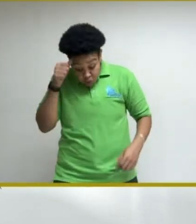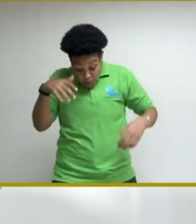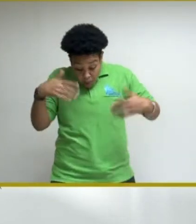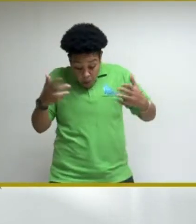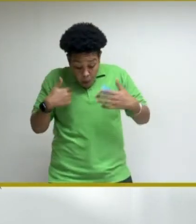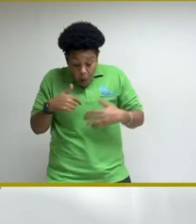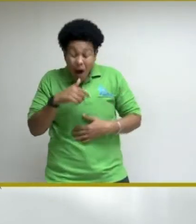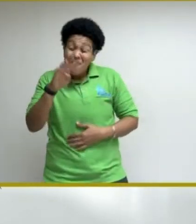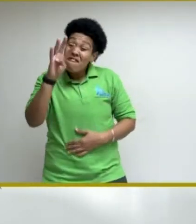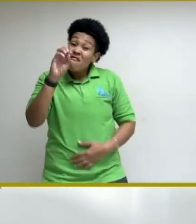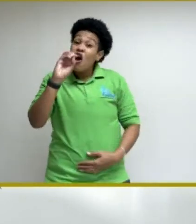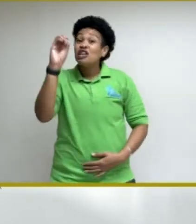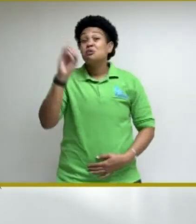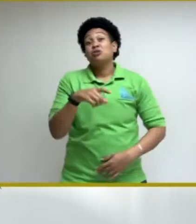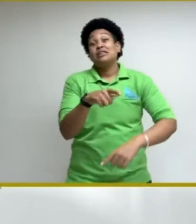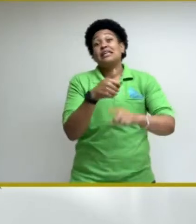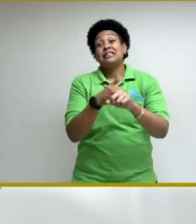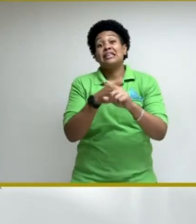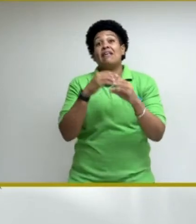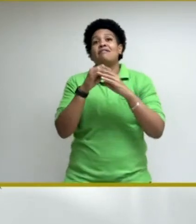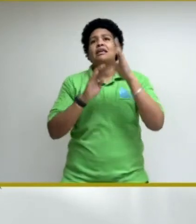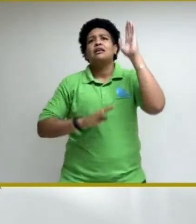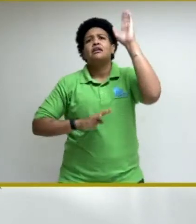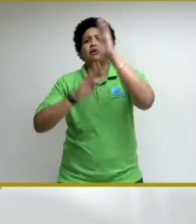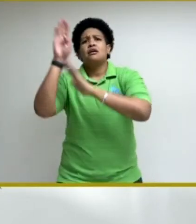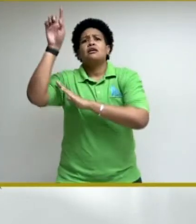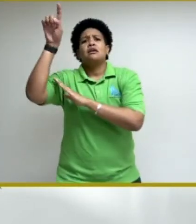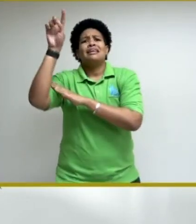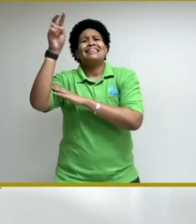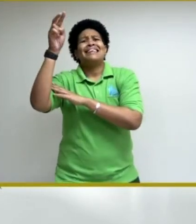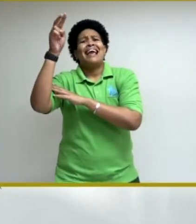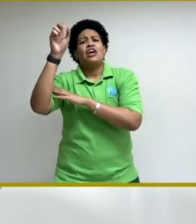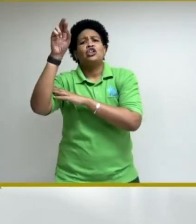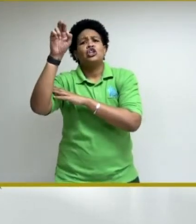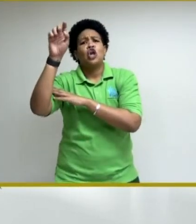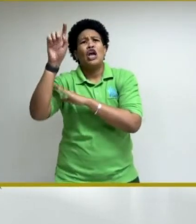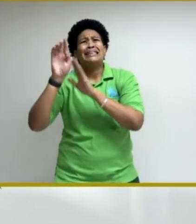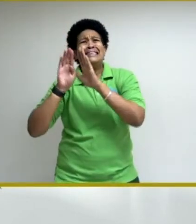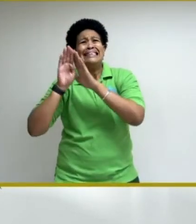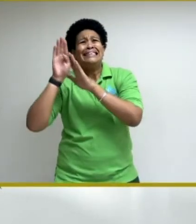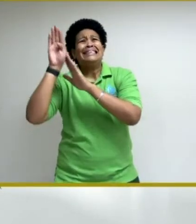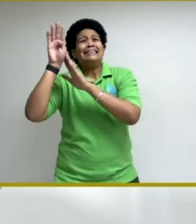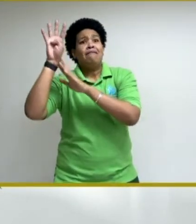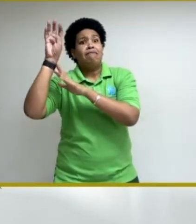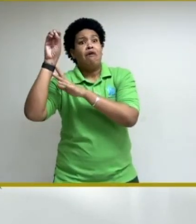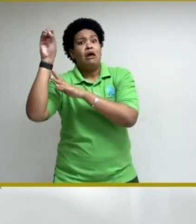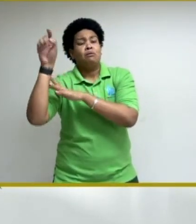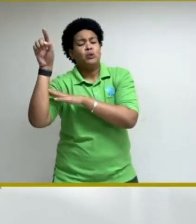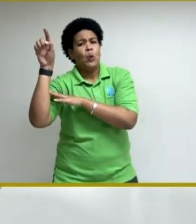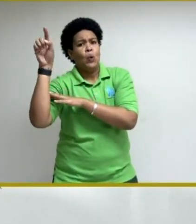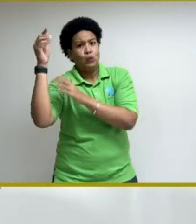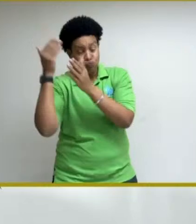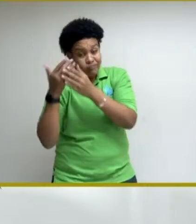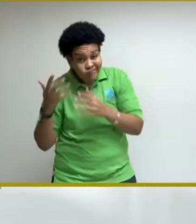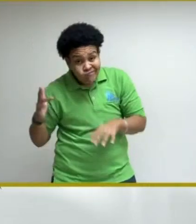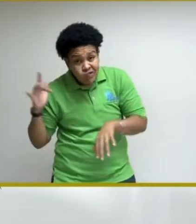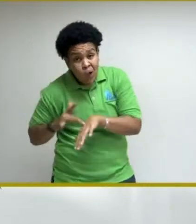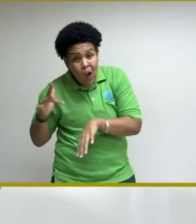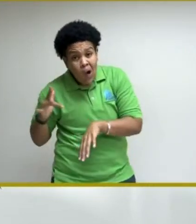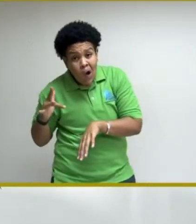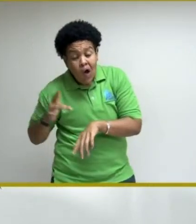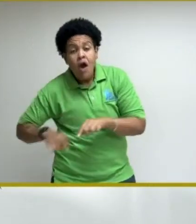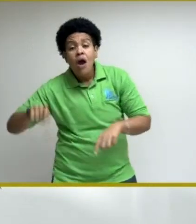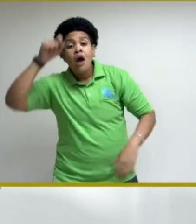had a 40% in the peak of the second surge. But the substantive point is the second